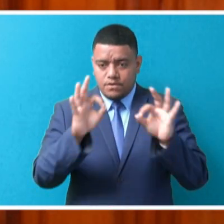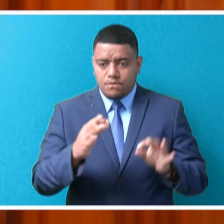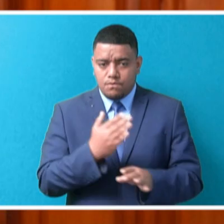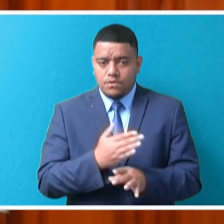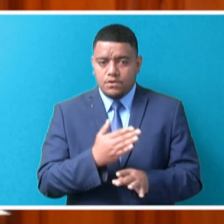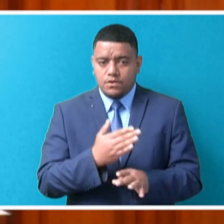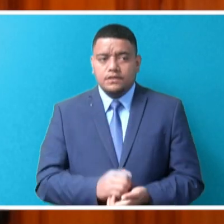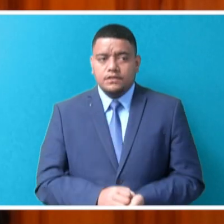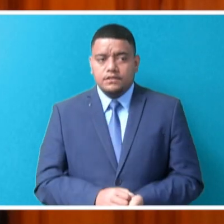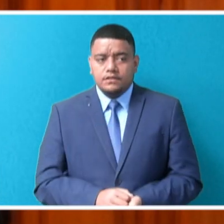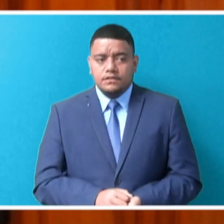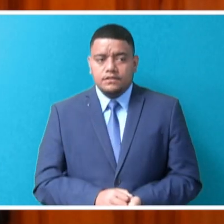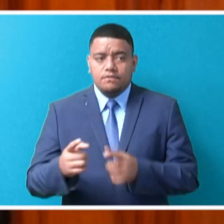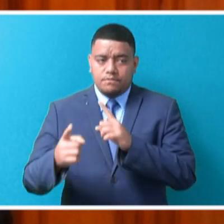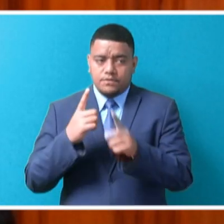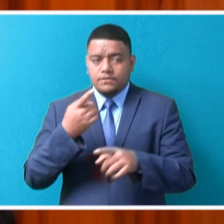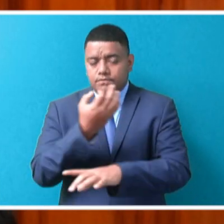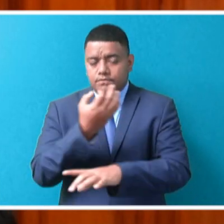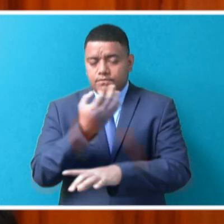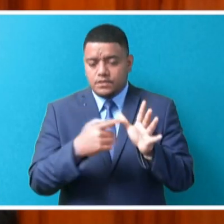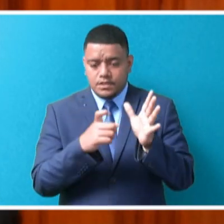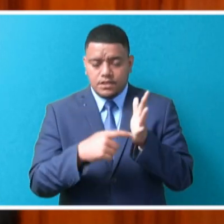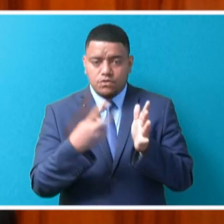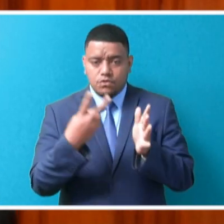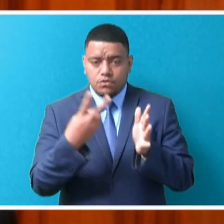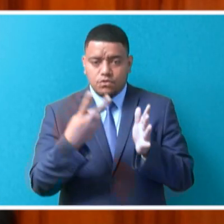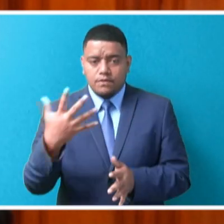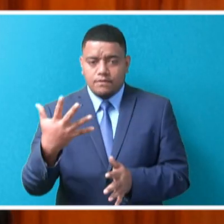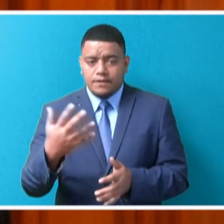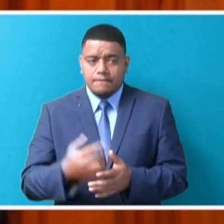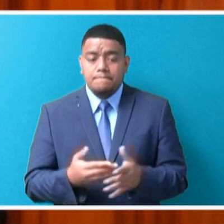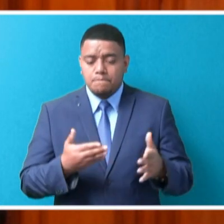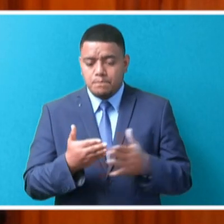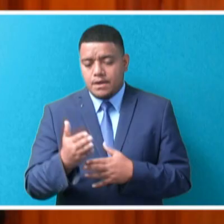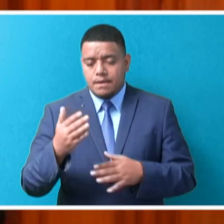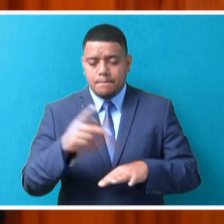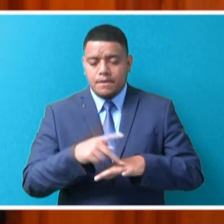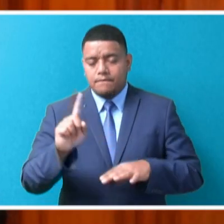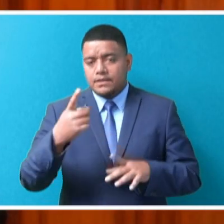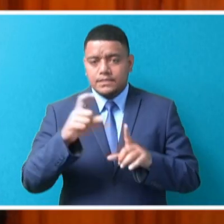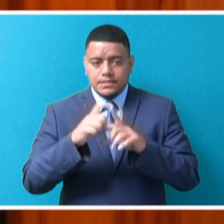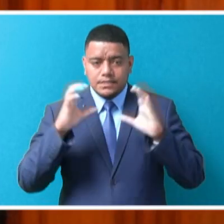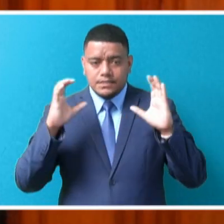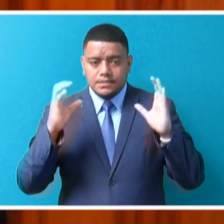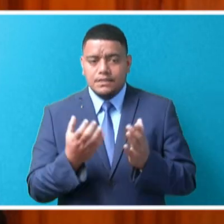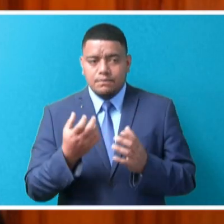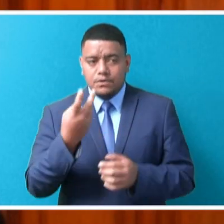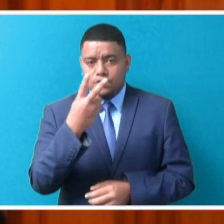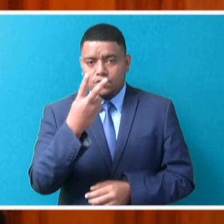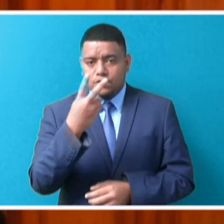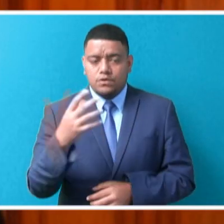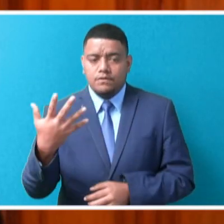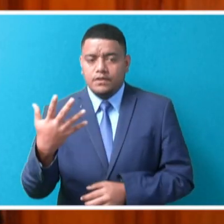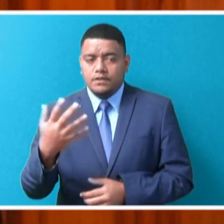sector was the passing of the Forestry Act of 2025, enacted by Parliament on 1st December of 2025.